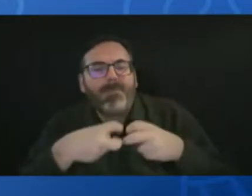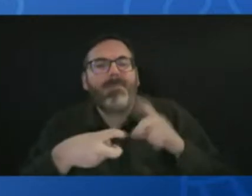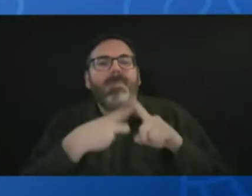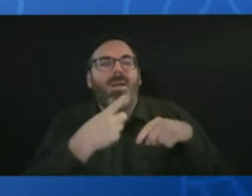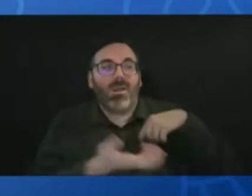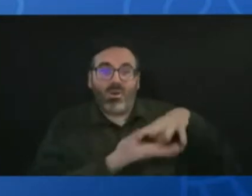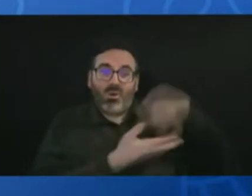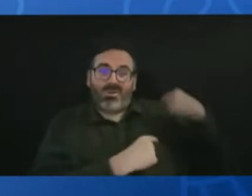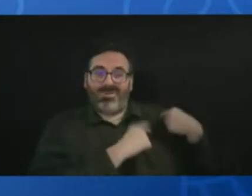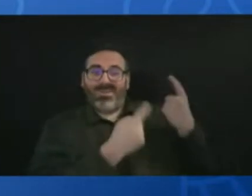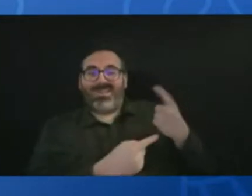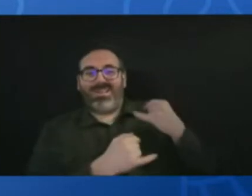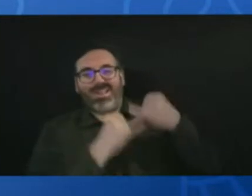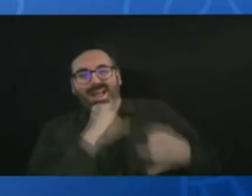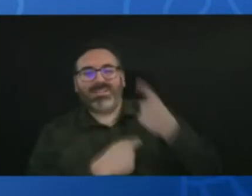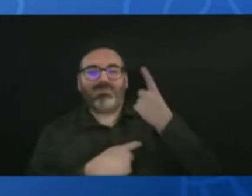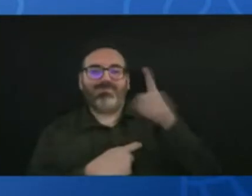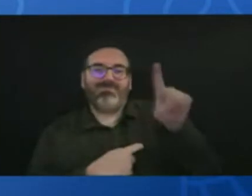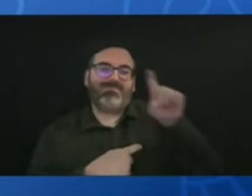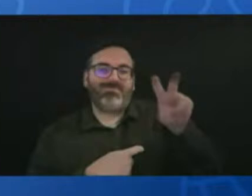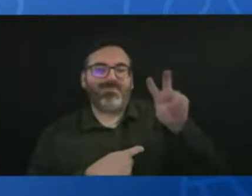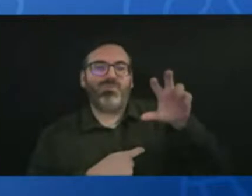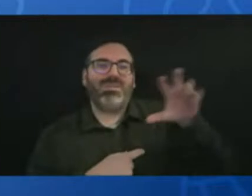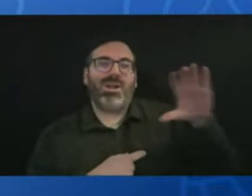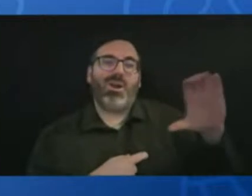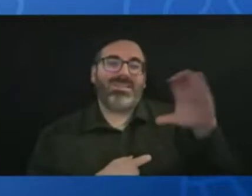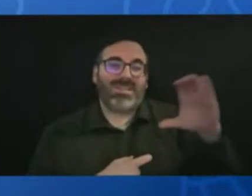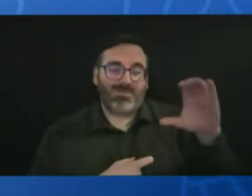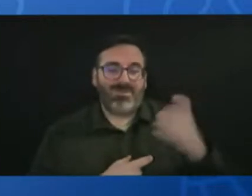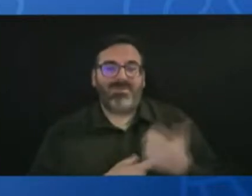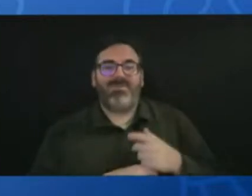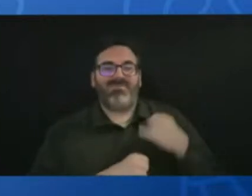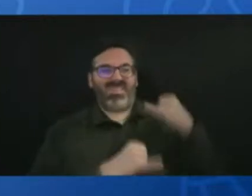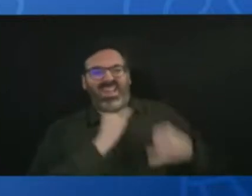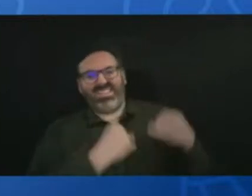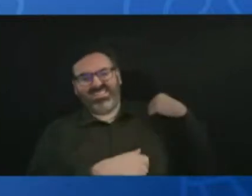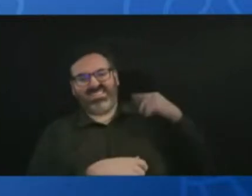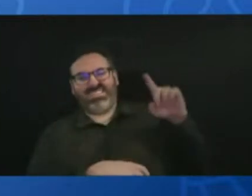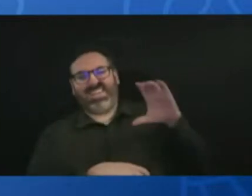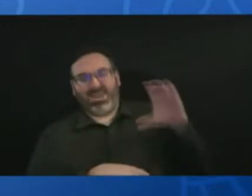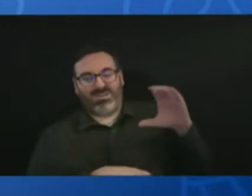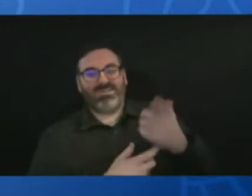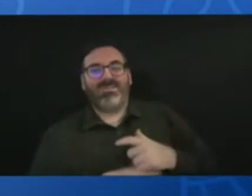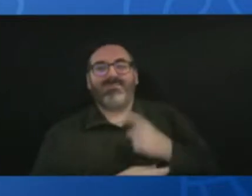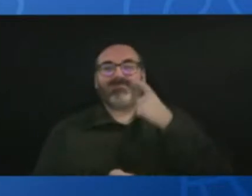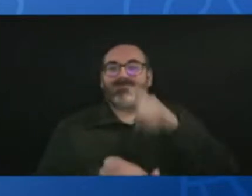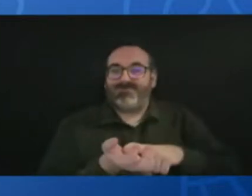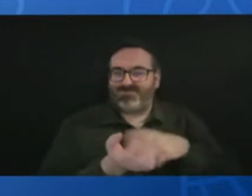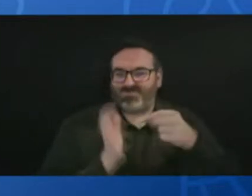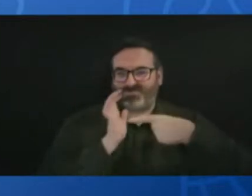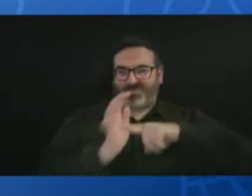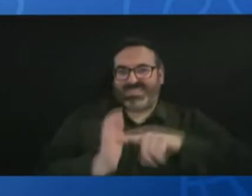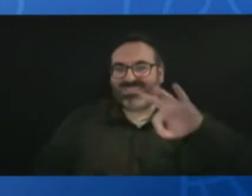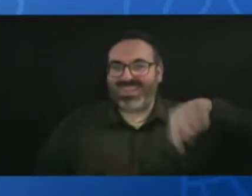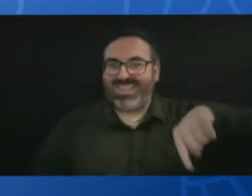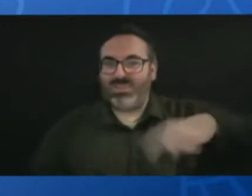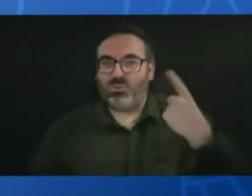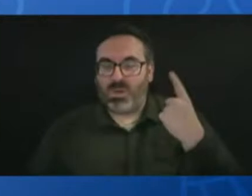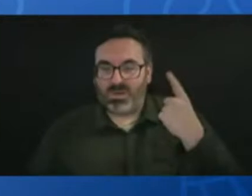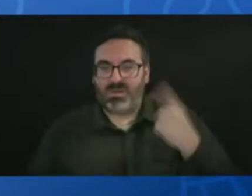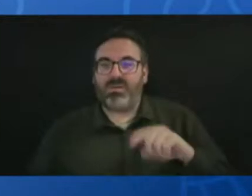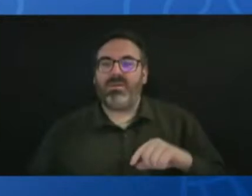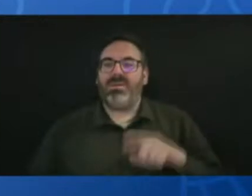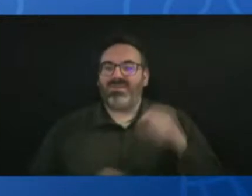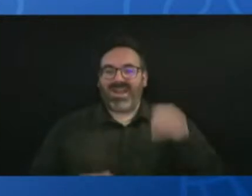and the beginning of this one, is that it cannot continue, so that they can have other conversations, and maybe even better